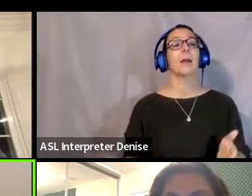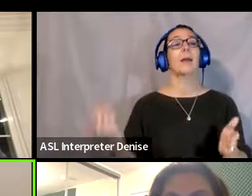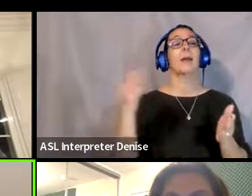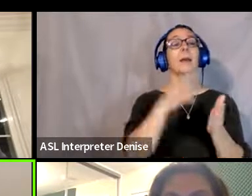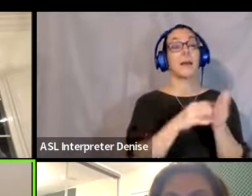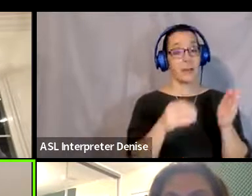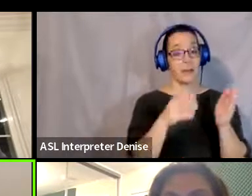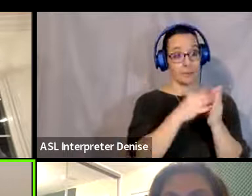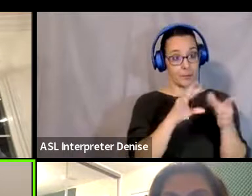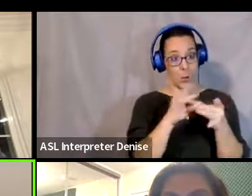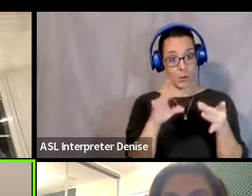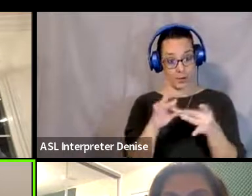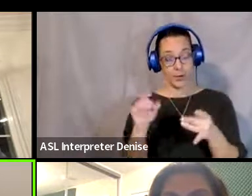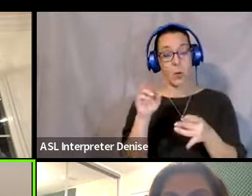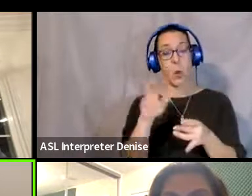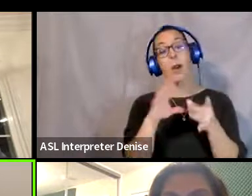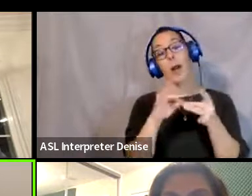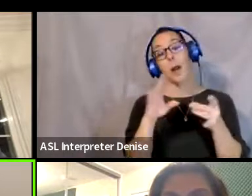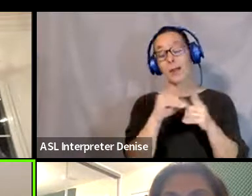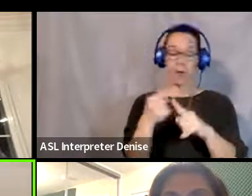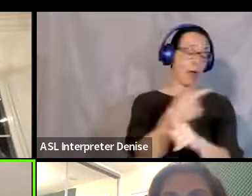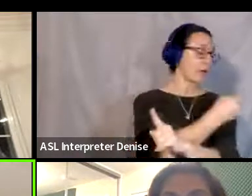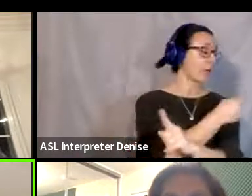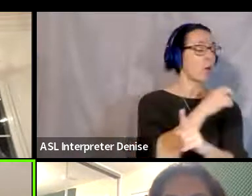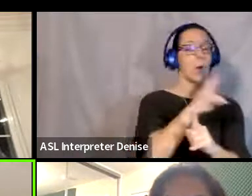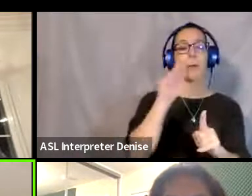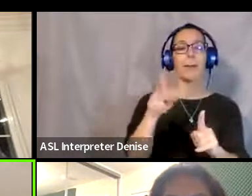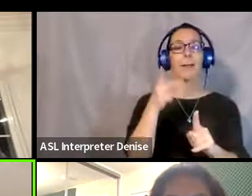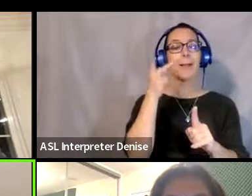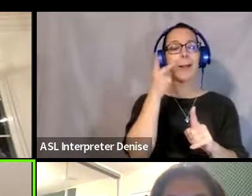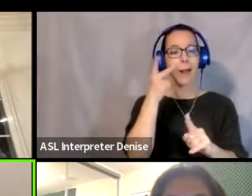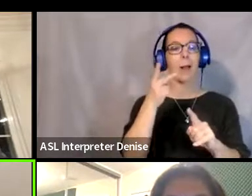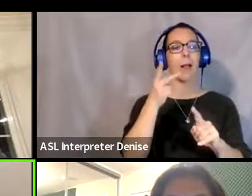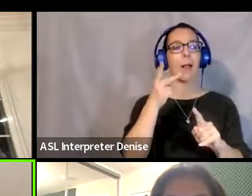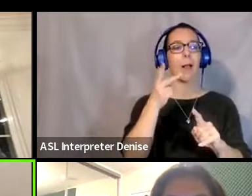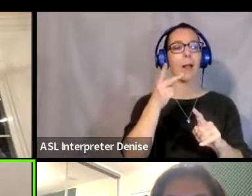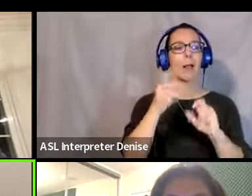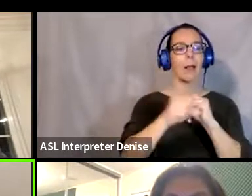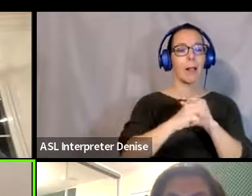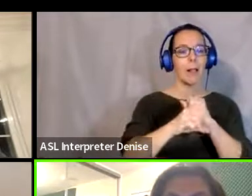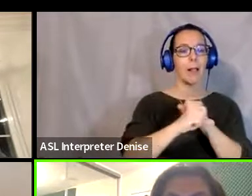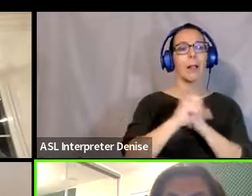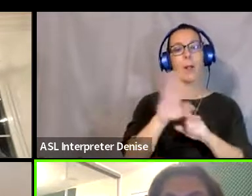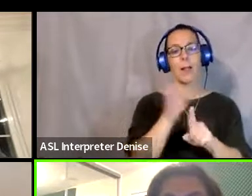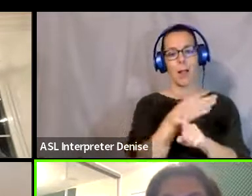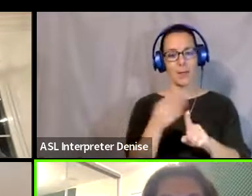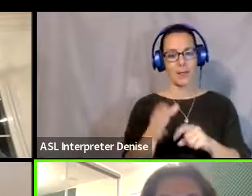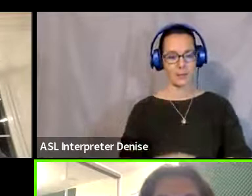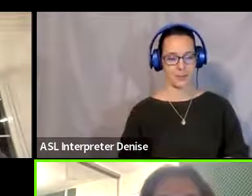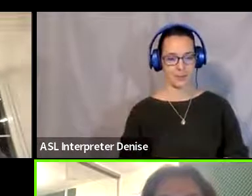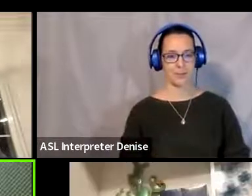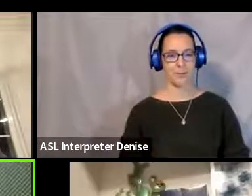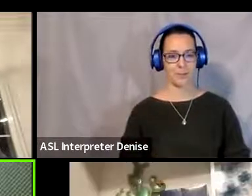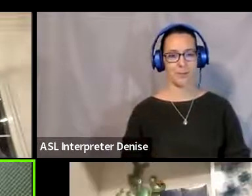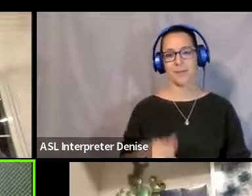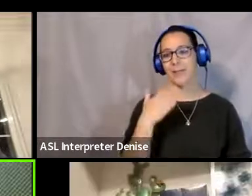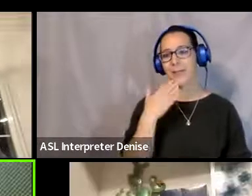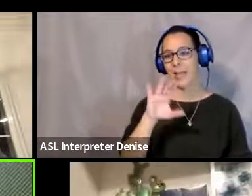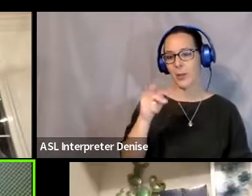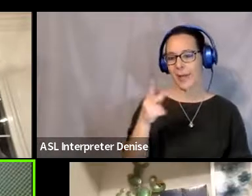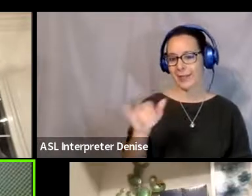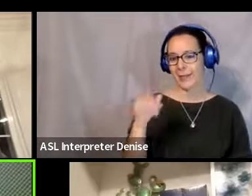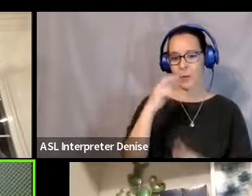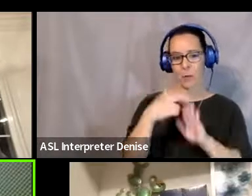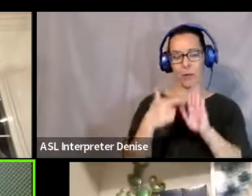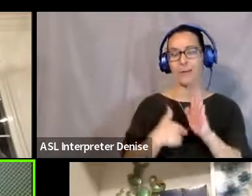that are clearly off topic or political campaigning or lobbying. Thank you so much, Peggy. Thank you, Kathy. Thank you for that. I totally